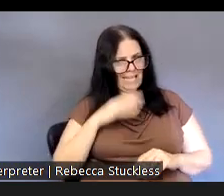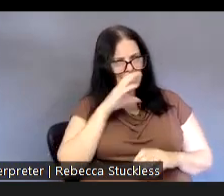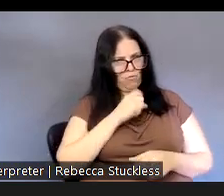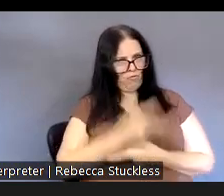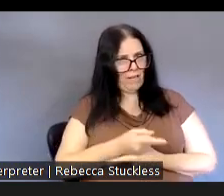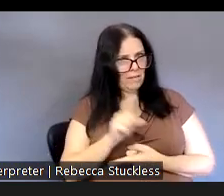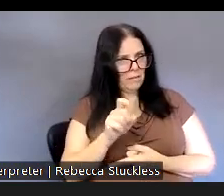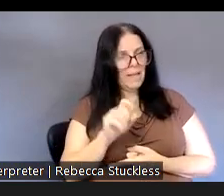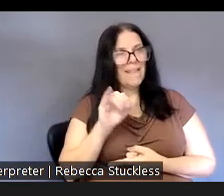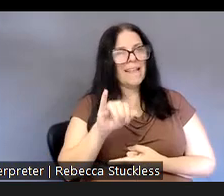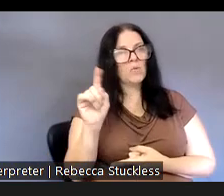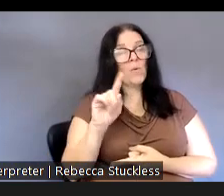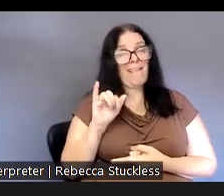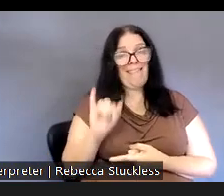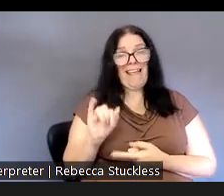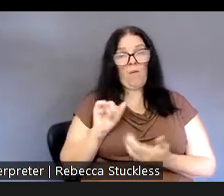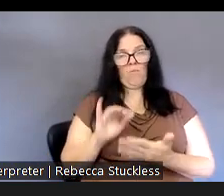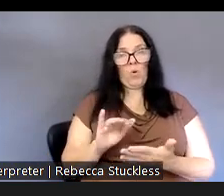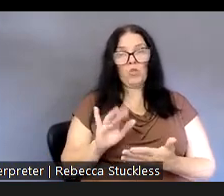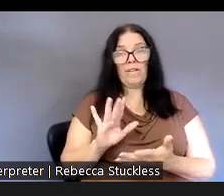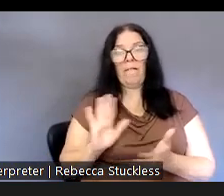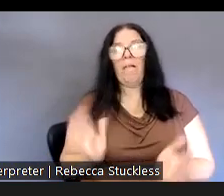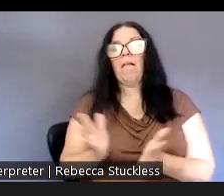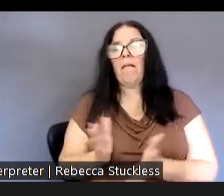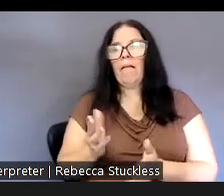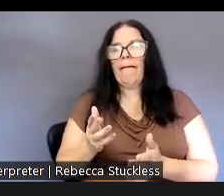to or antithetical to CBT.